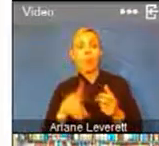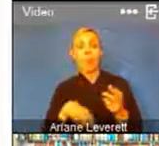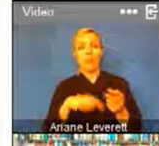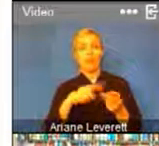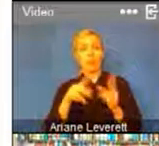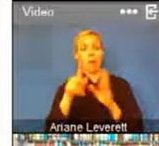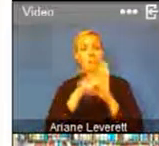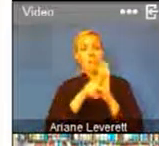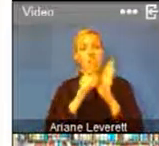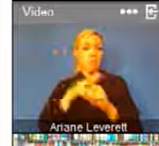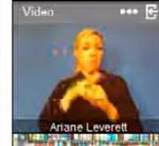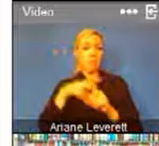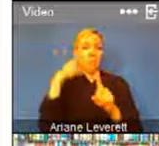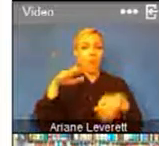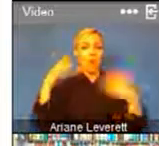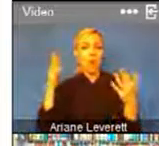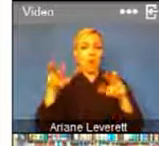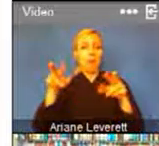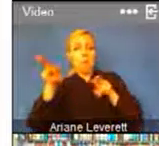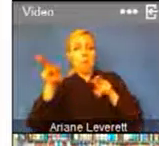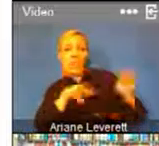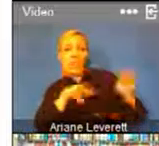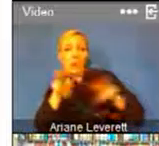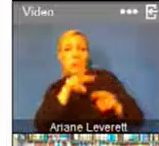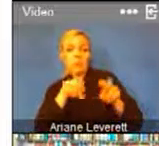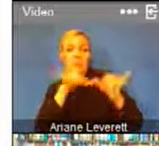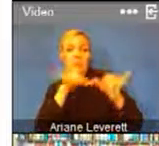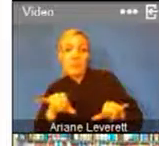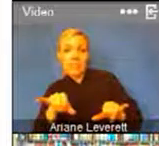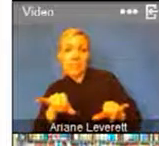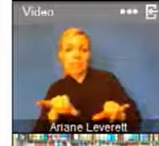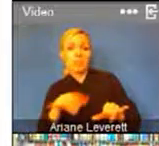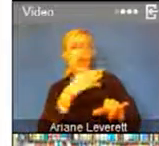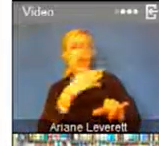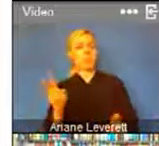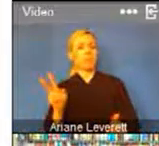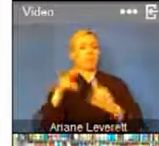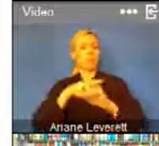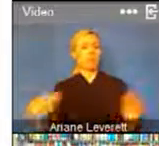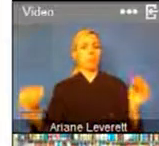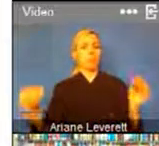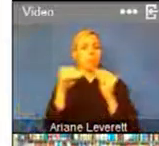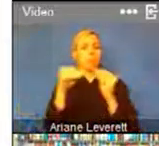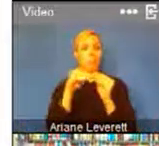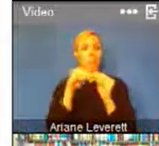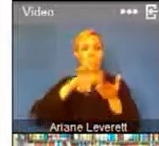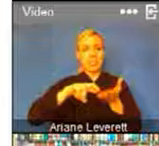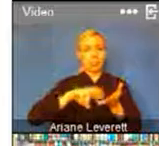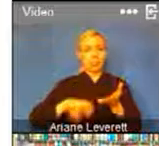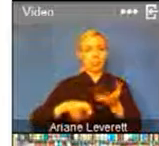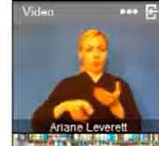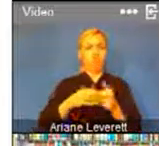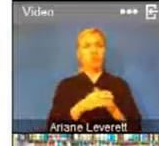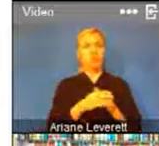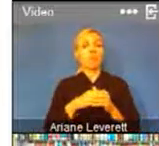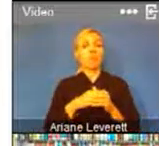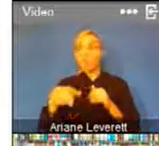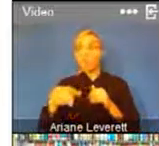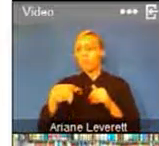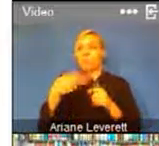on information on data and knowledge engineering. Yeah, as you heard, we have a lot of information